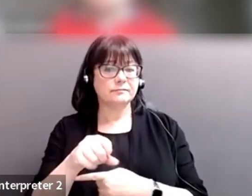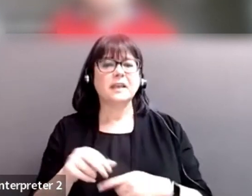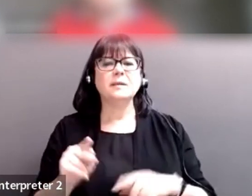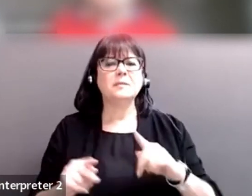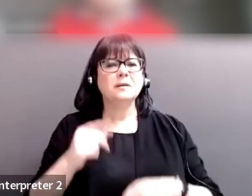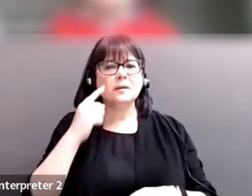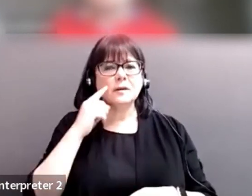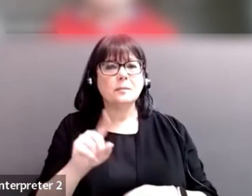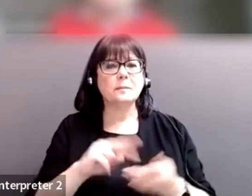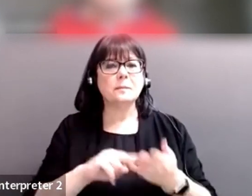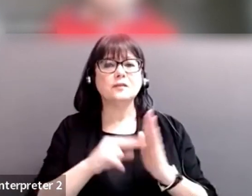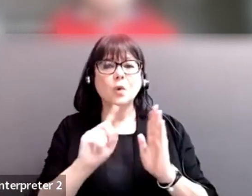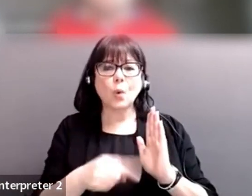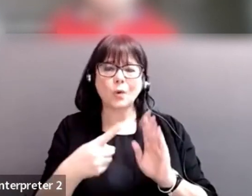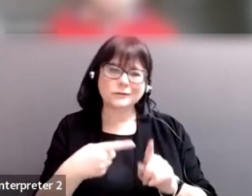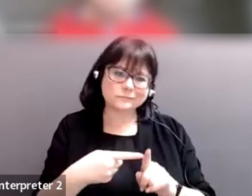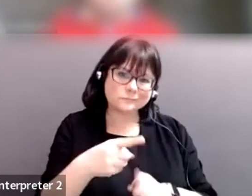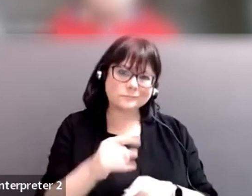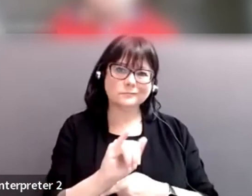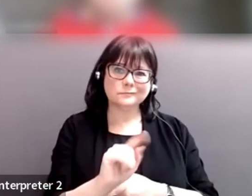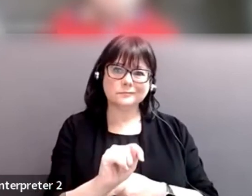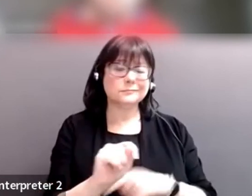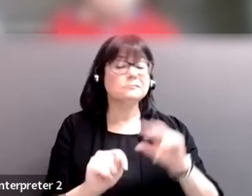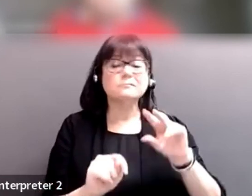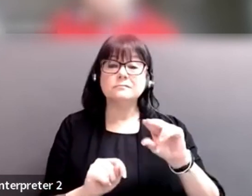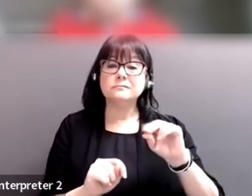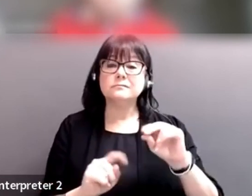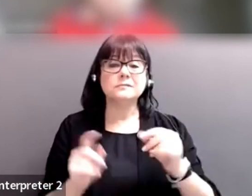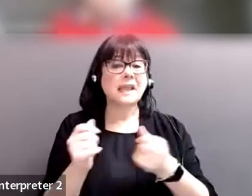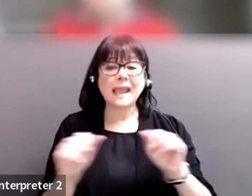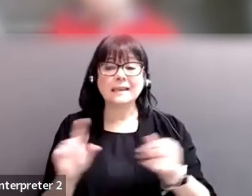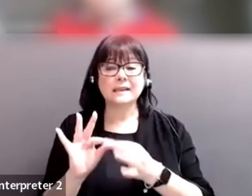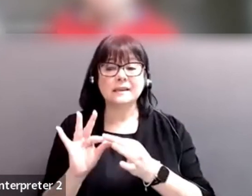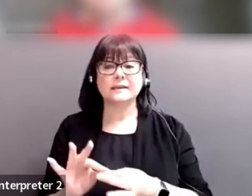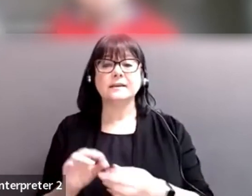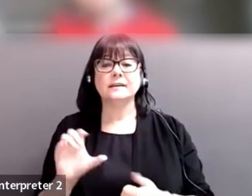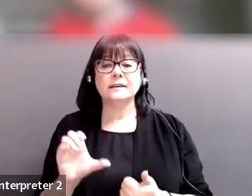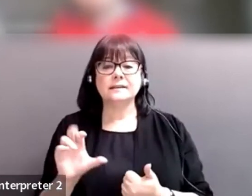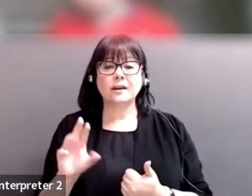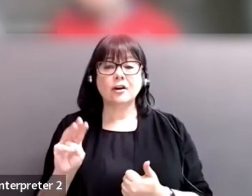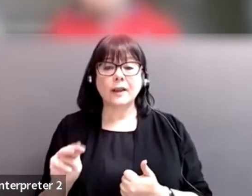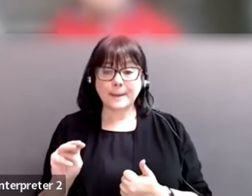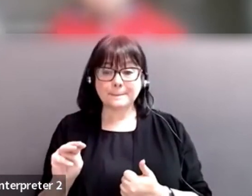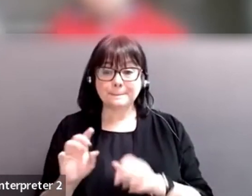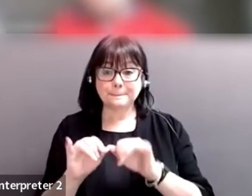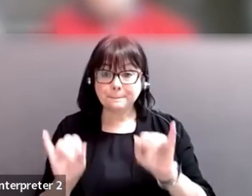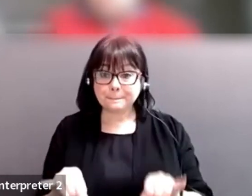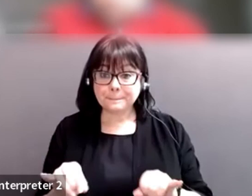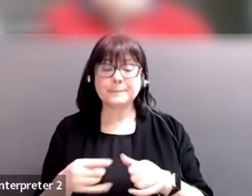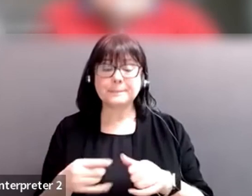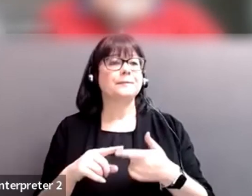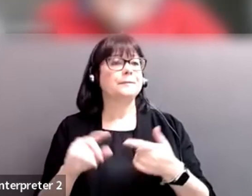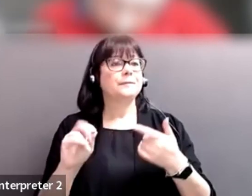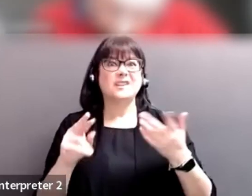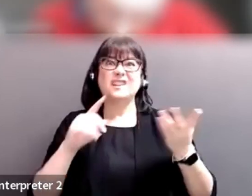IT specifically, but it doesn't. So any role that is dealing with, let's say, CRM systems, for example, or dealing with pretty much